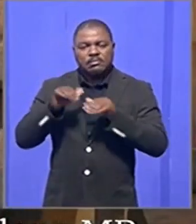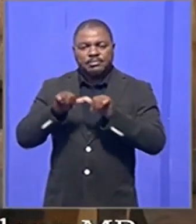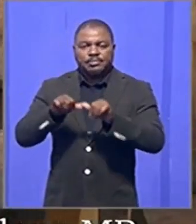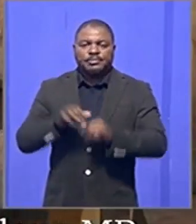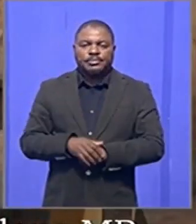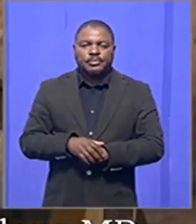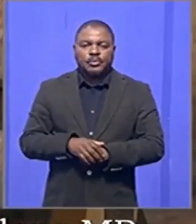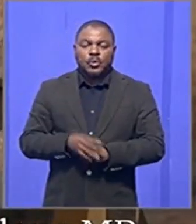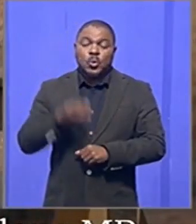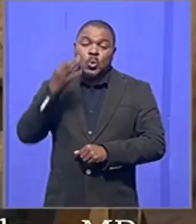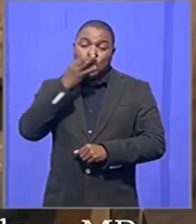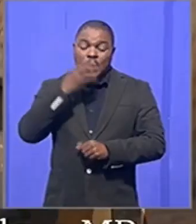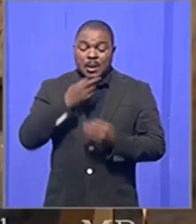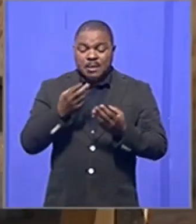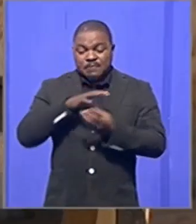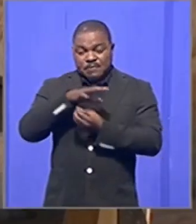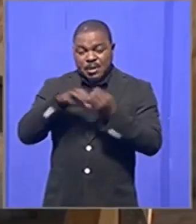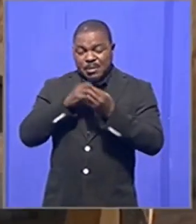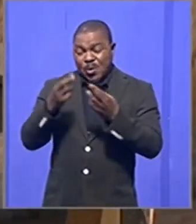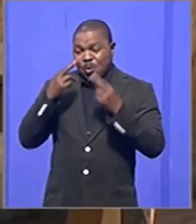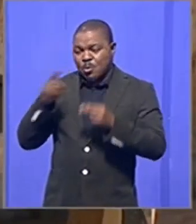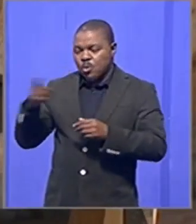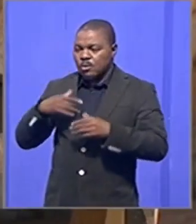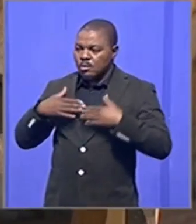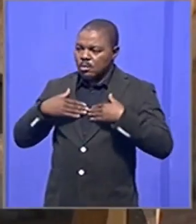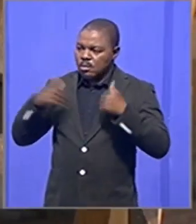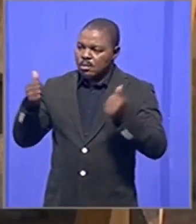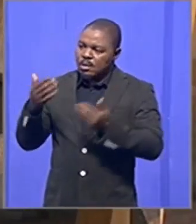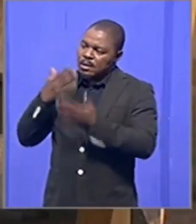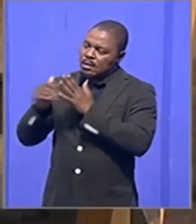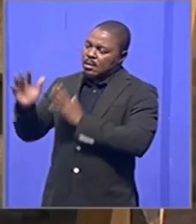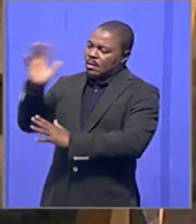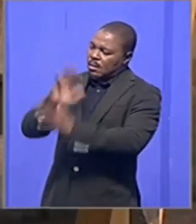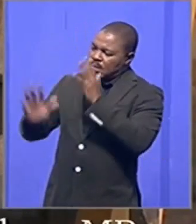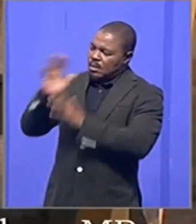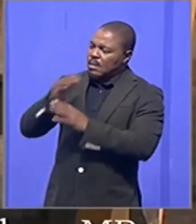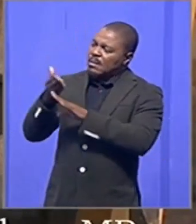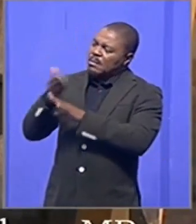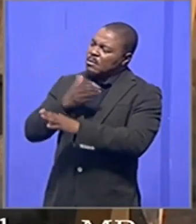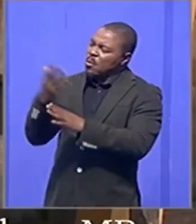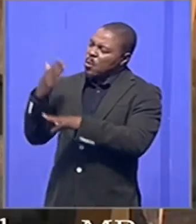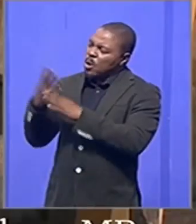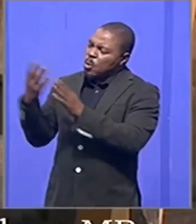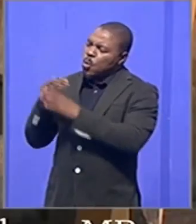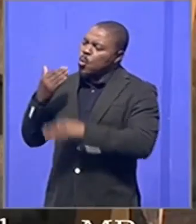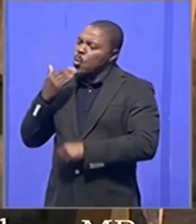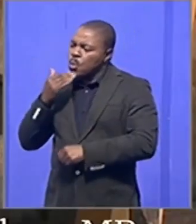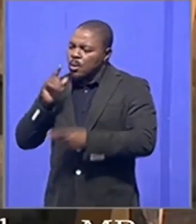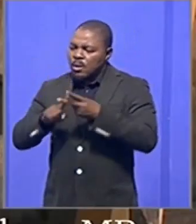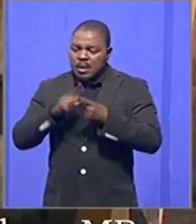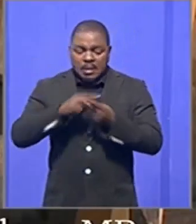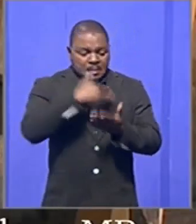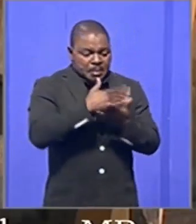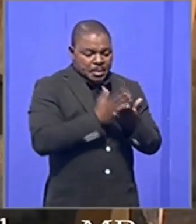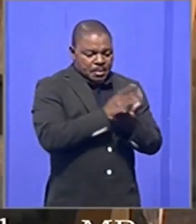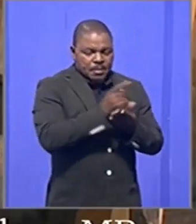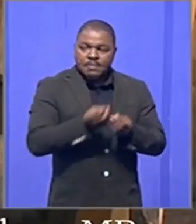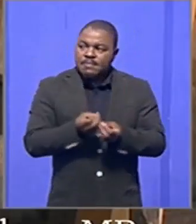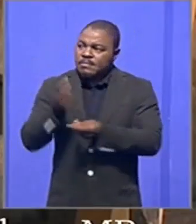lapa e be re holofela gore a phele gore a tla kgona gore hlalosetša gore be a šoma le bomang le gore be a rekšitša mang ditho tša